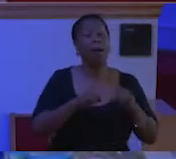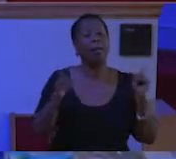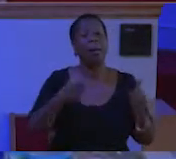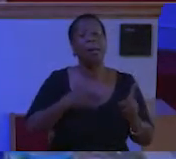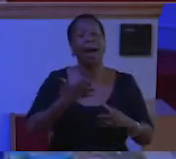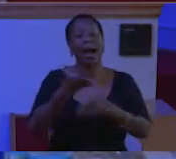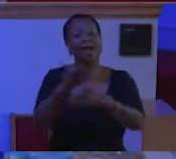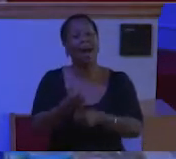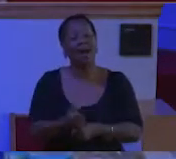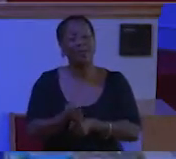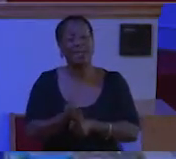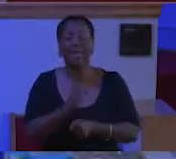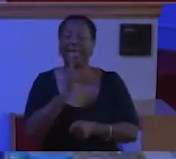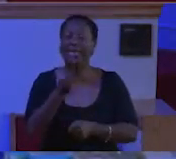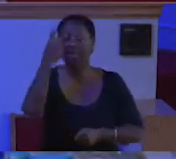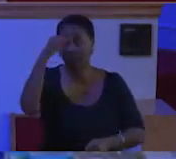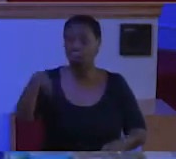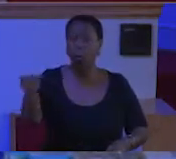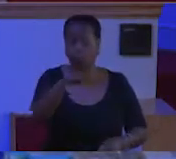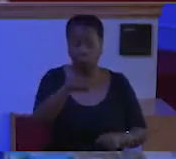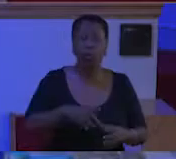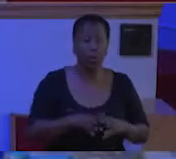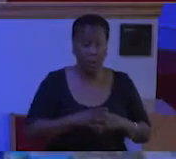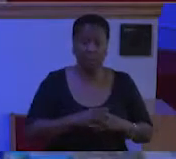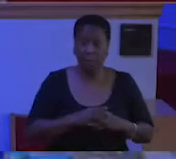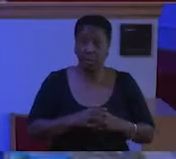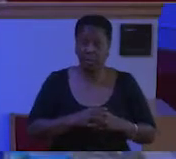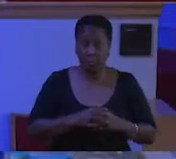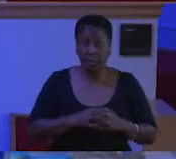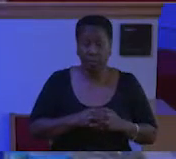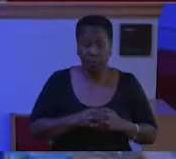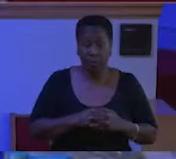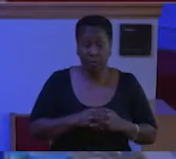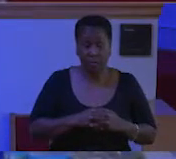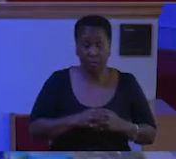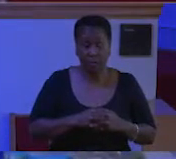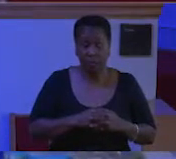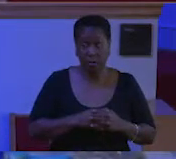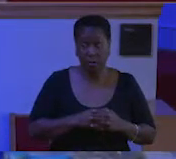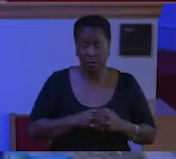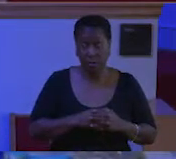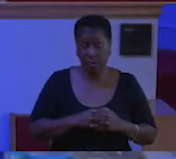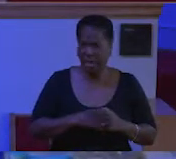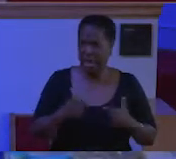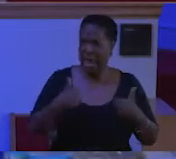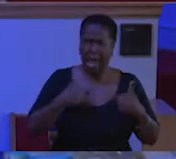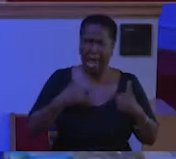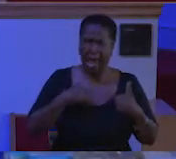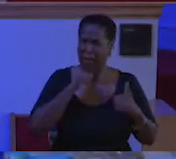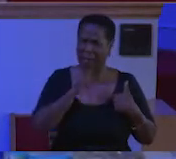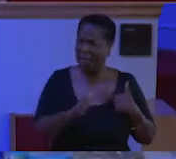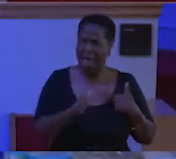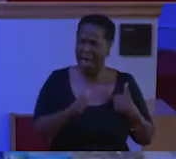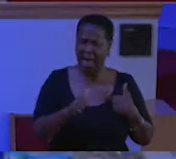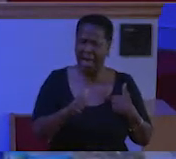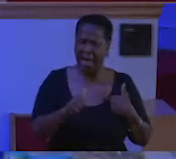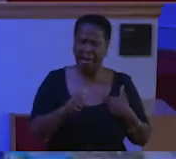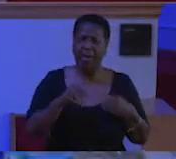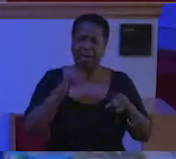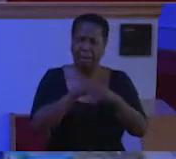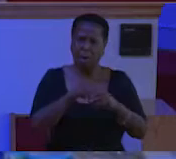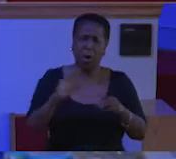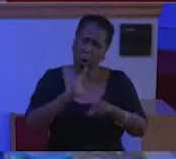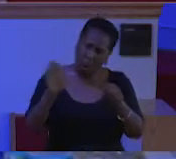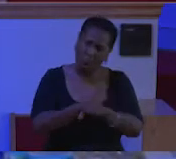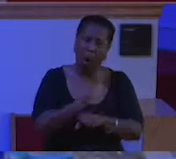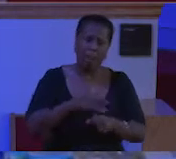confidence is for you. I'm not putting all of my hope in you.